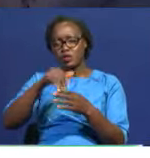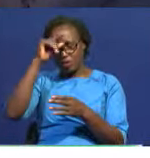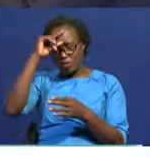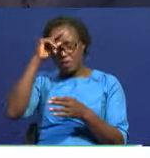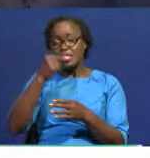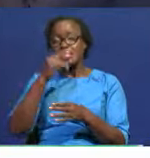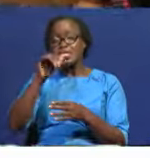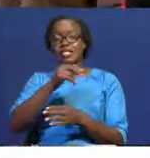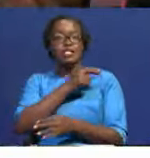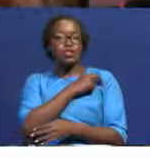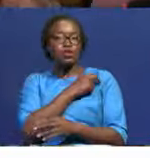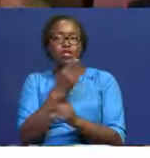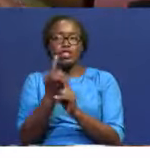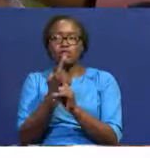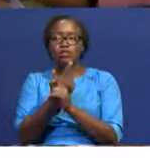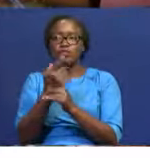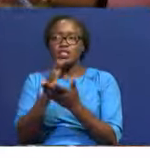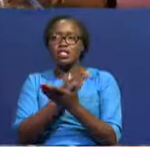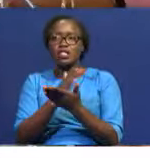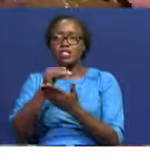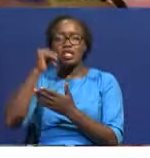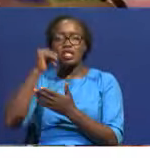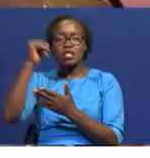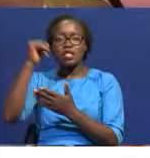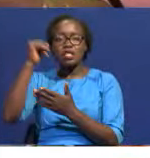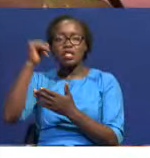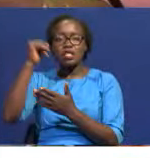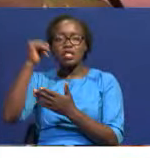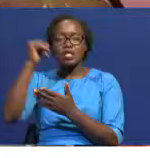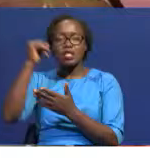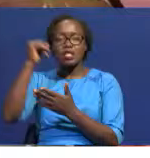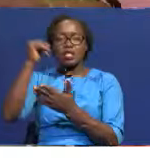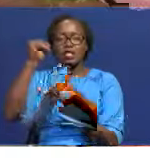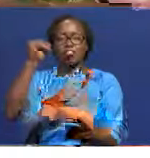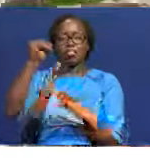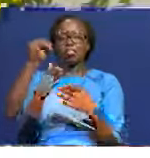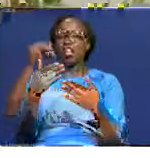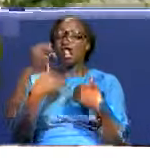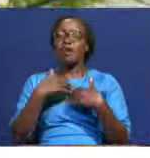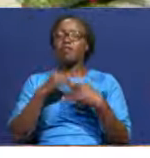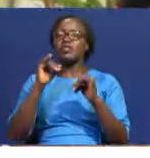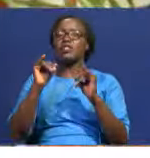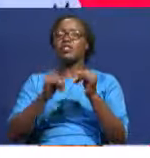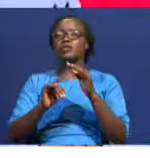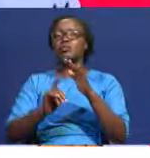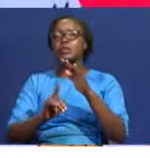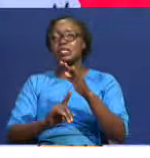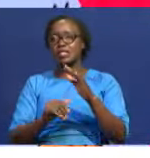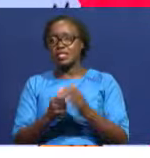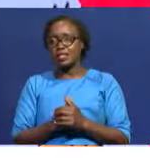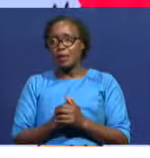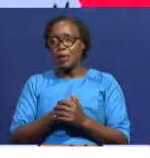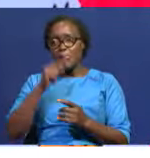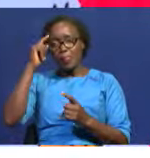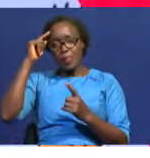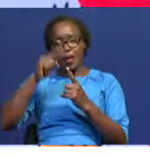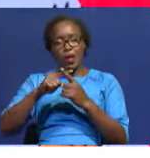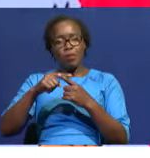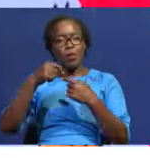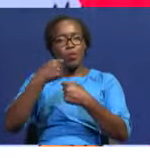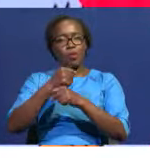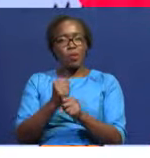Ruto says he will consult different sectors and political formations instituting the new cabinet. With the aim of setting